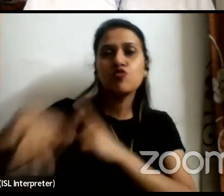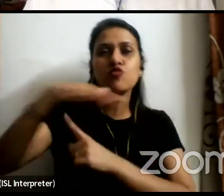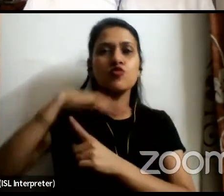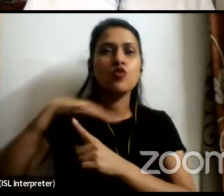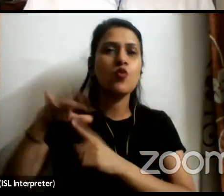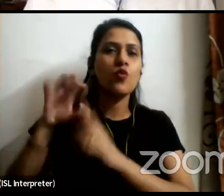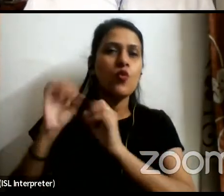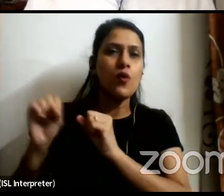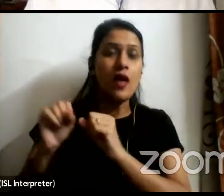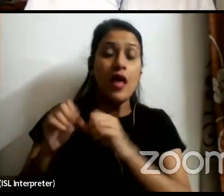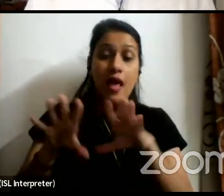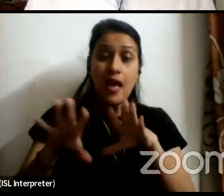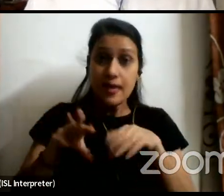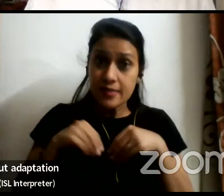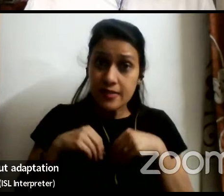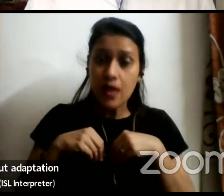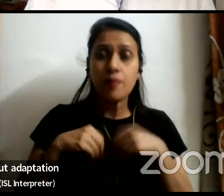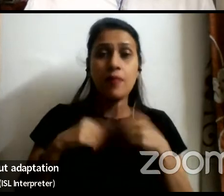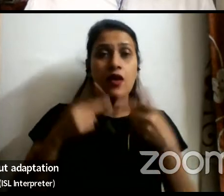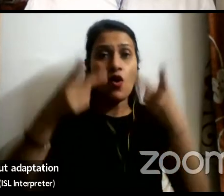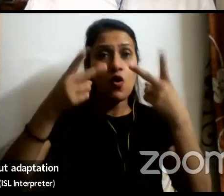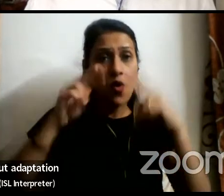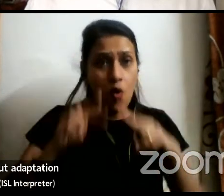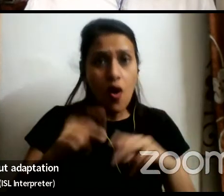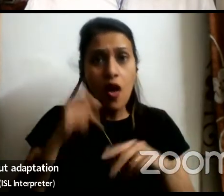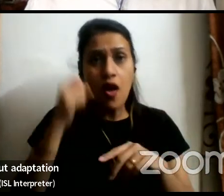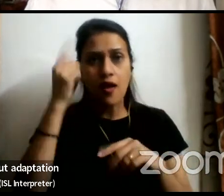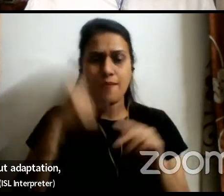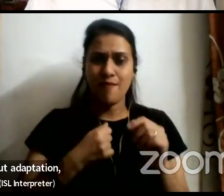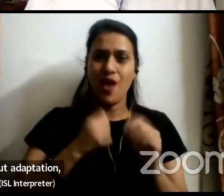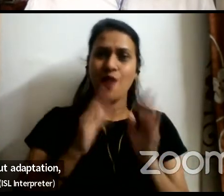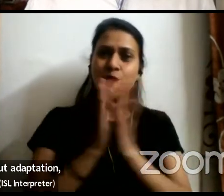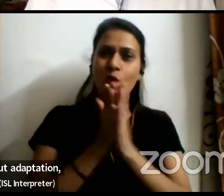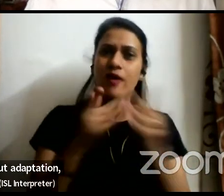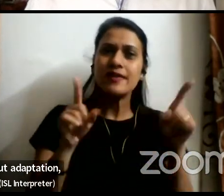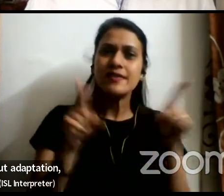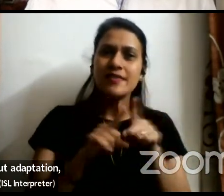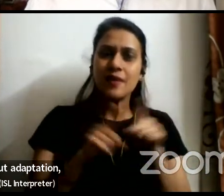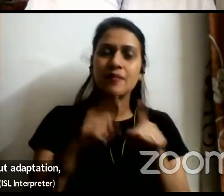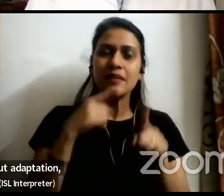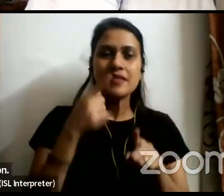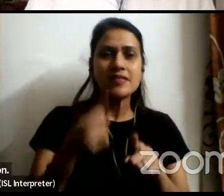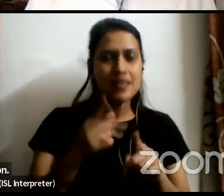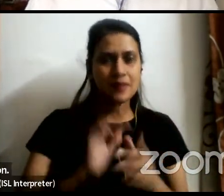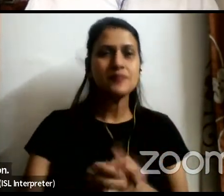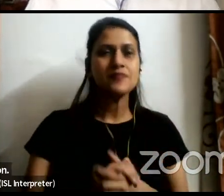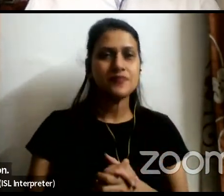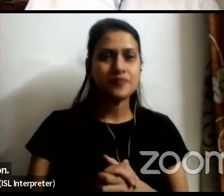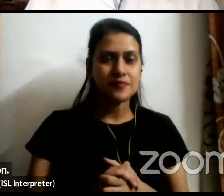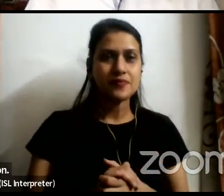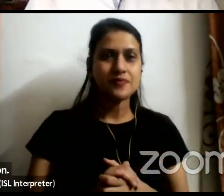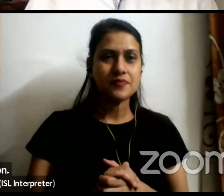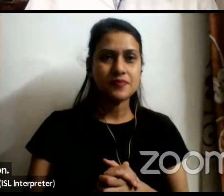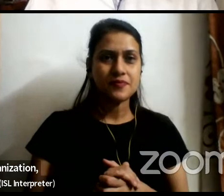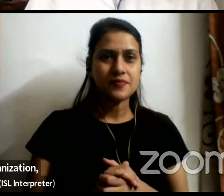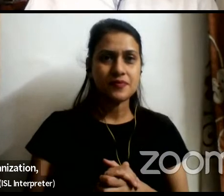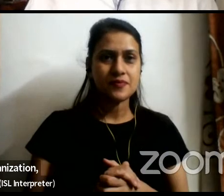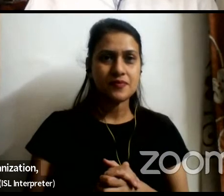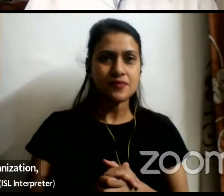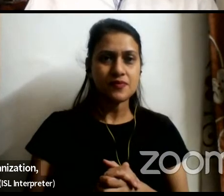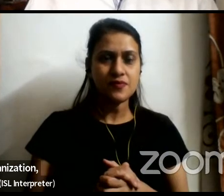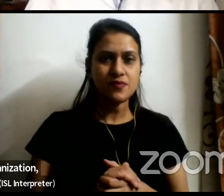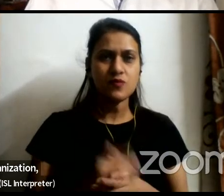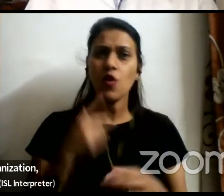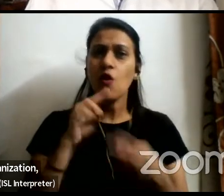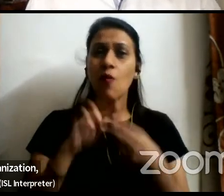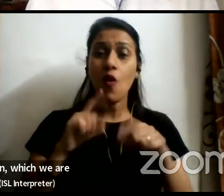without adaptation, without contextualization. In my book, I also refer to Indianization, which we are not talking about